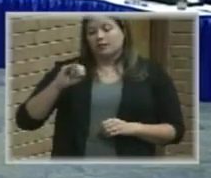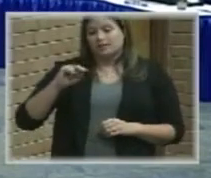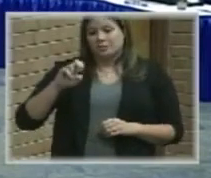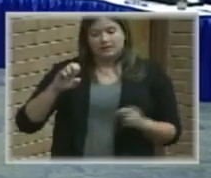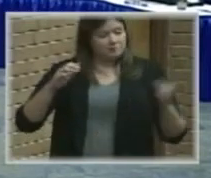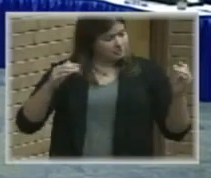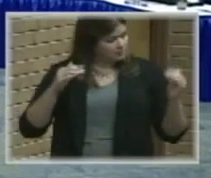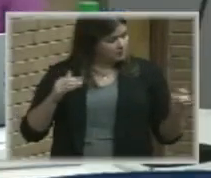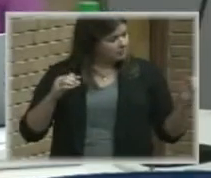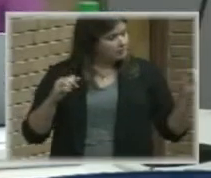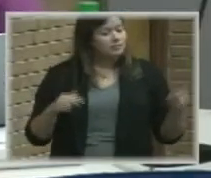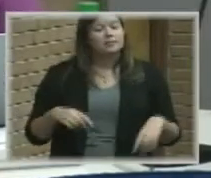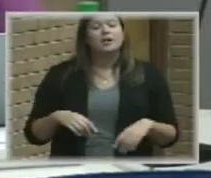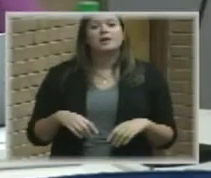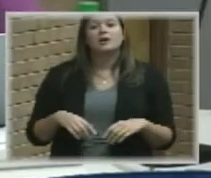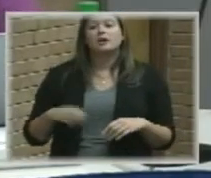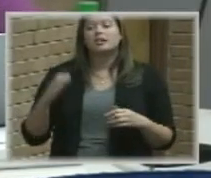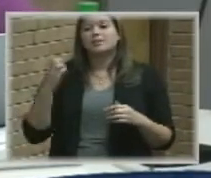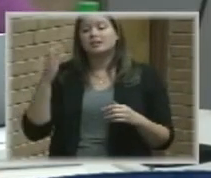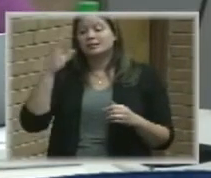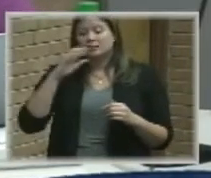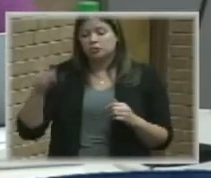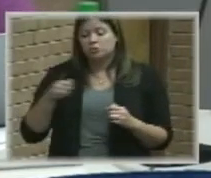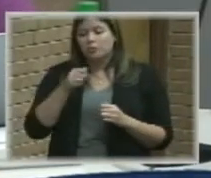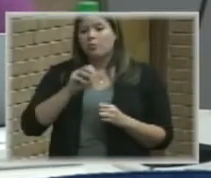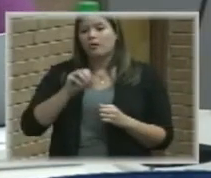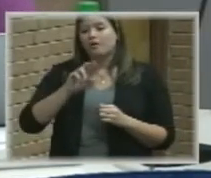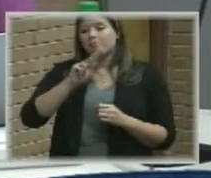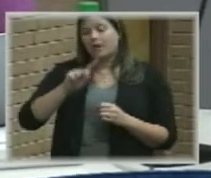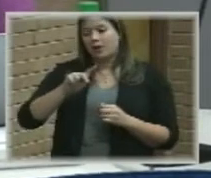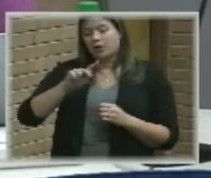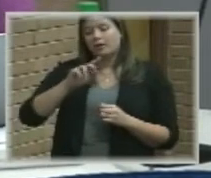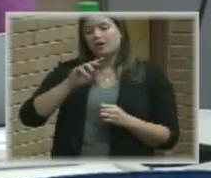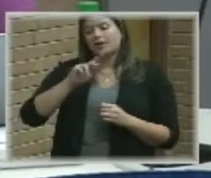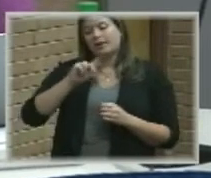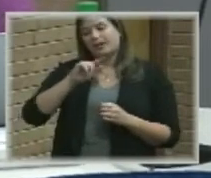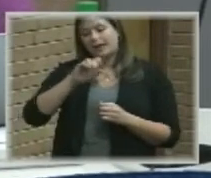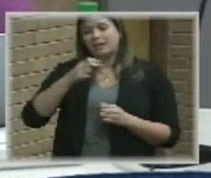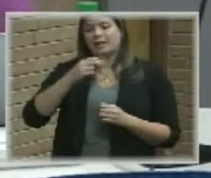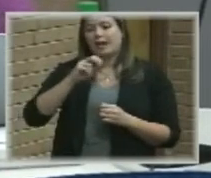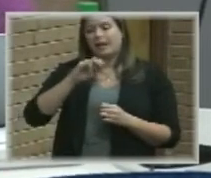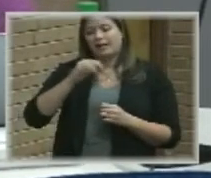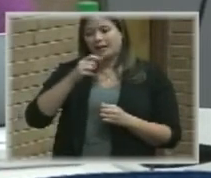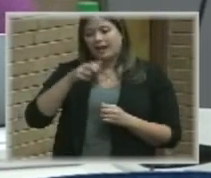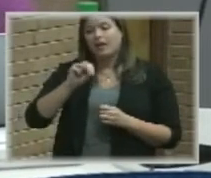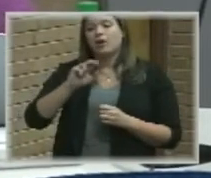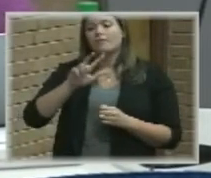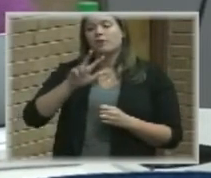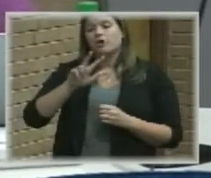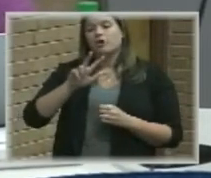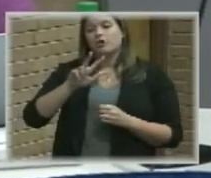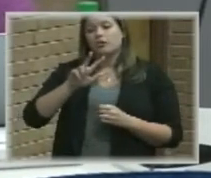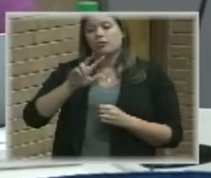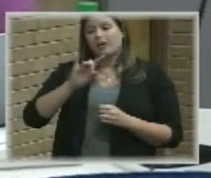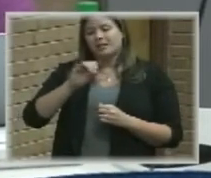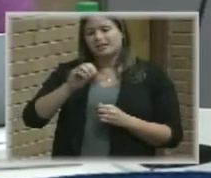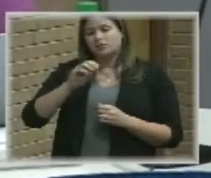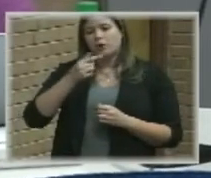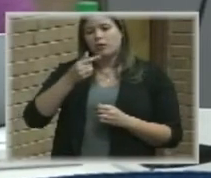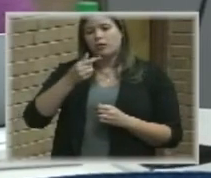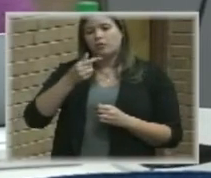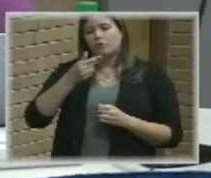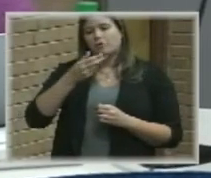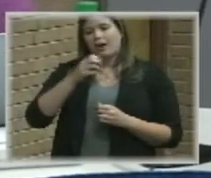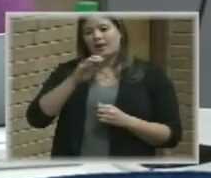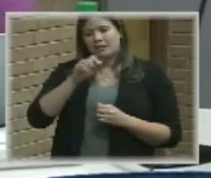next matter seeks to appoint Mary Katie Hanrahan of 52 Babcock Drive to the Board of Assessment Review to